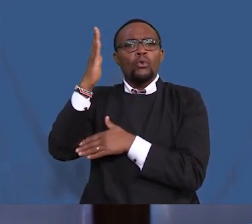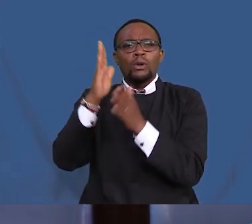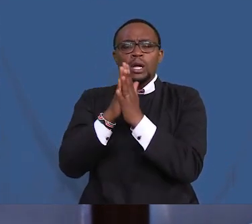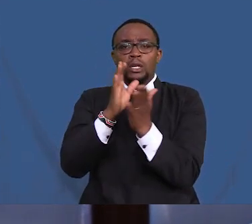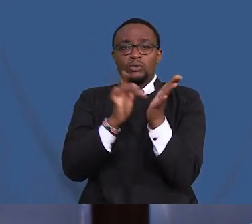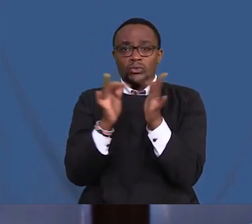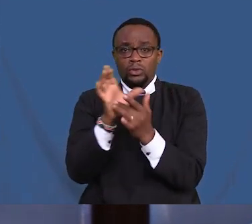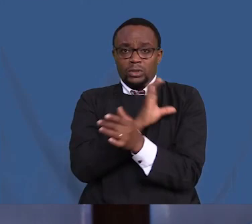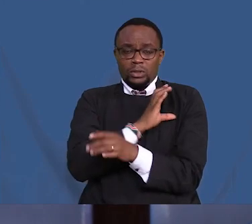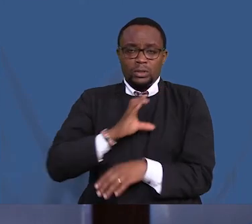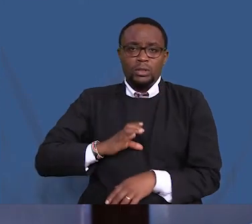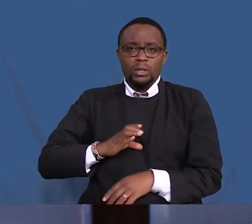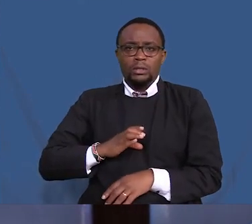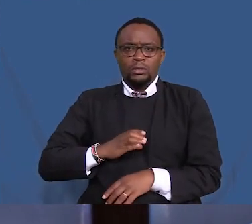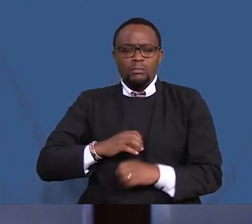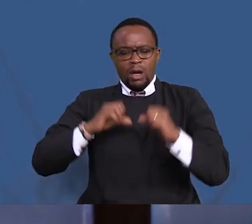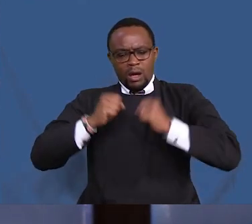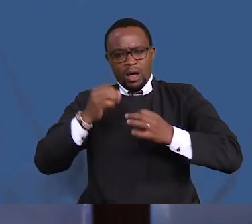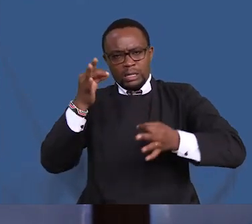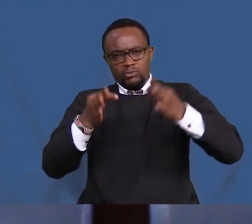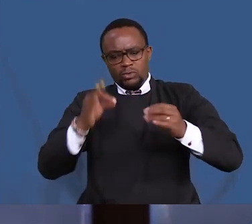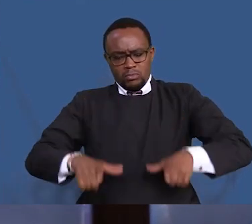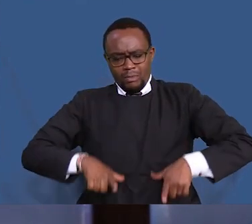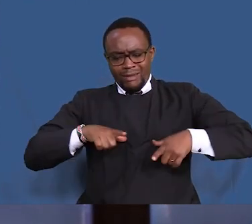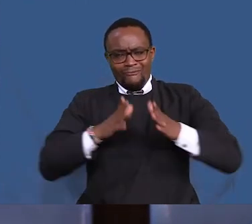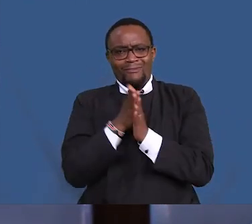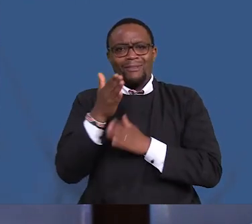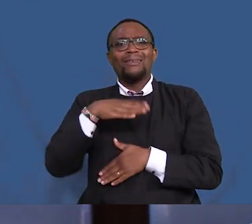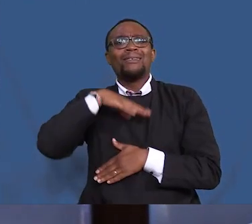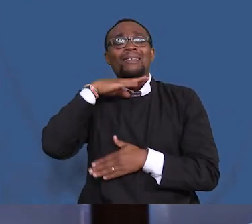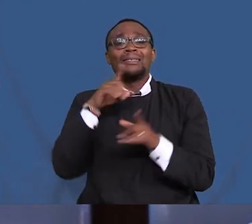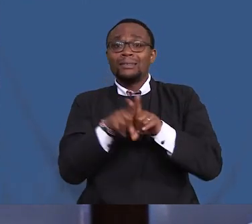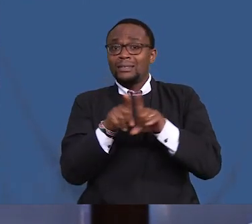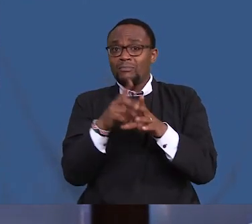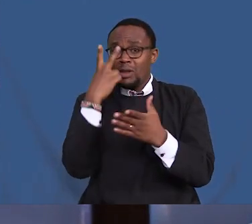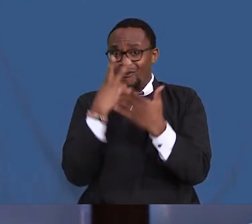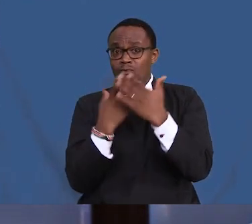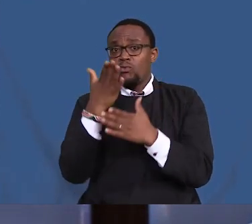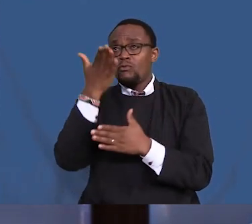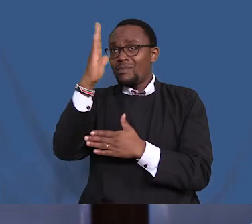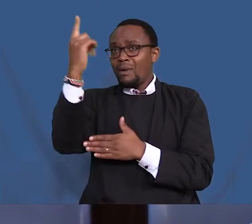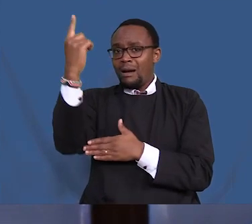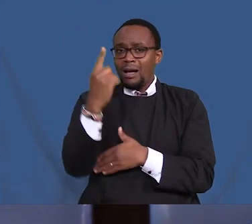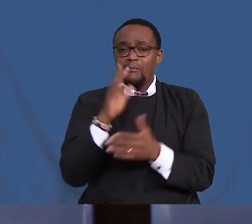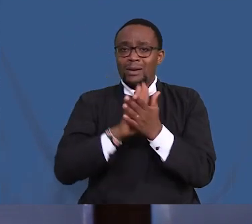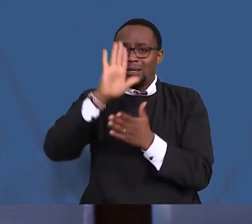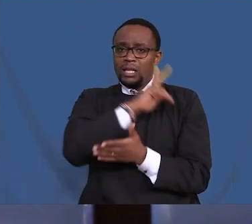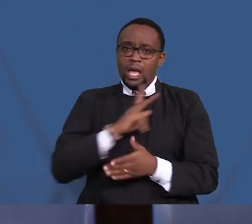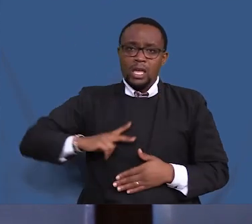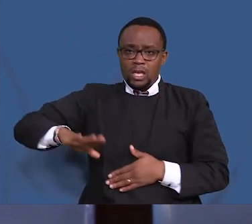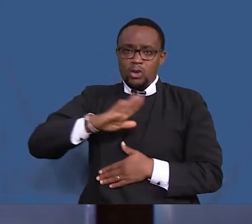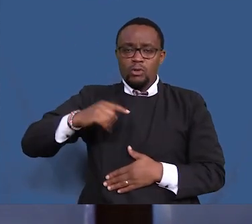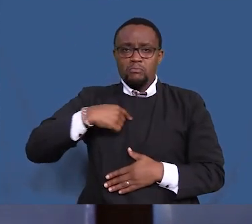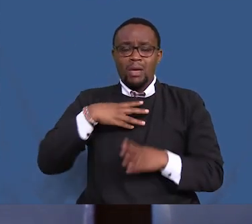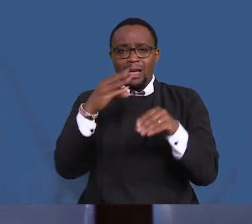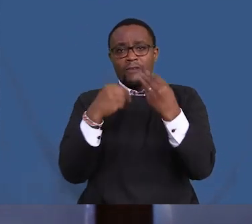of Christ Jesus, who will judge the living and the dead, and in view of his appearing and his kingdom, I give